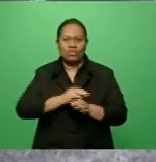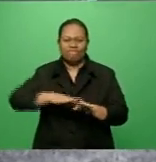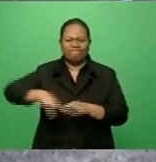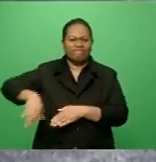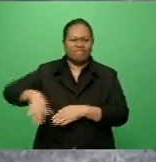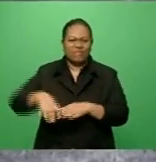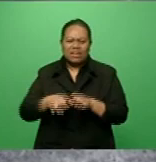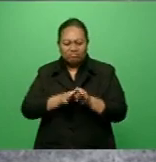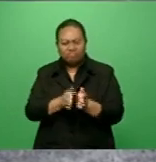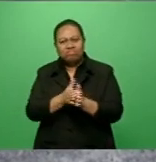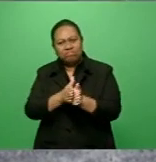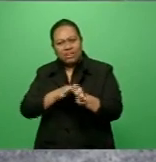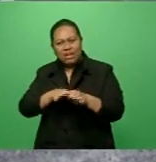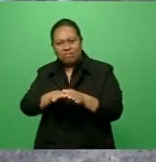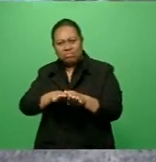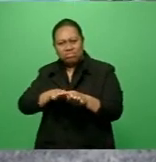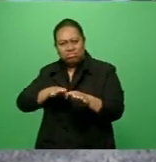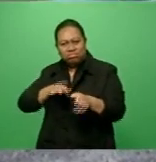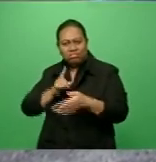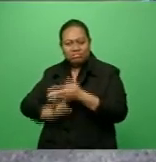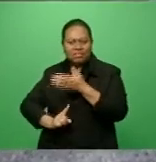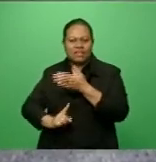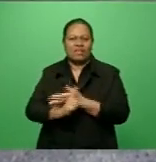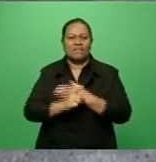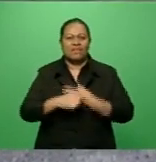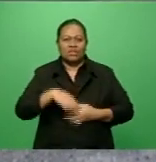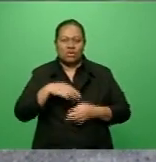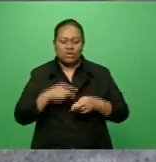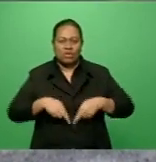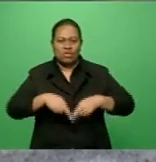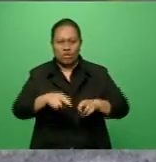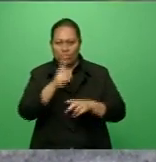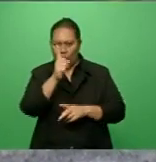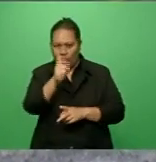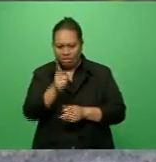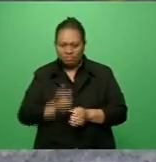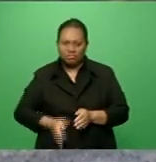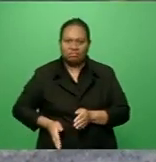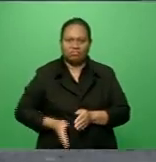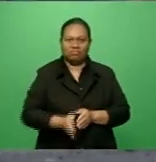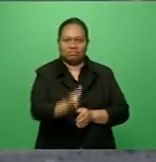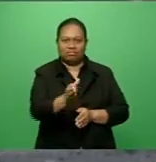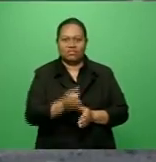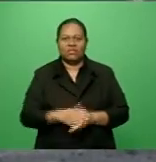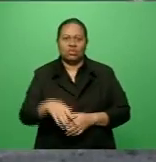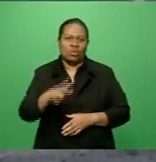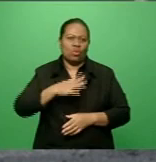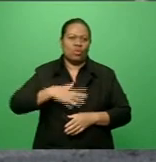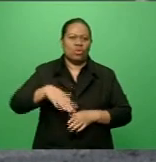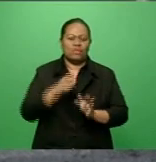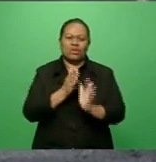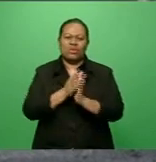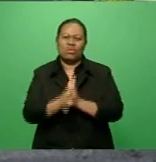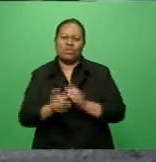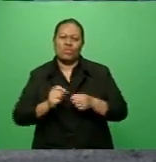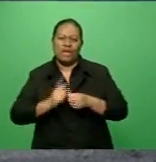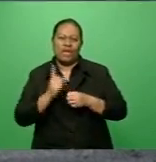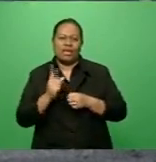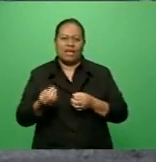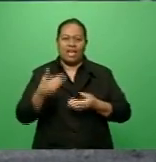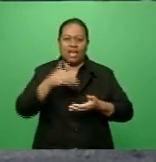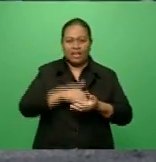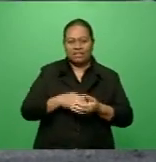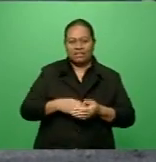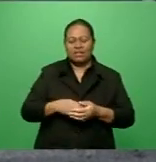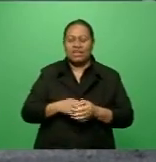avoid traffic during peak hours. The road will be reduced to a single lane and commuters are urged to factor in extra travel time if traveling